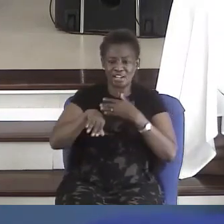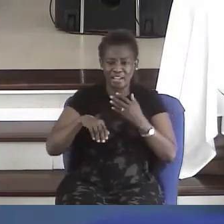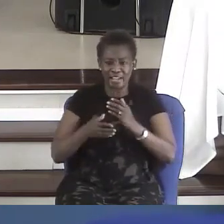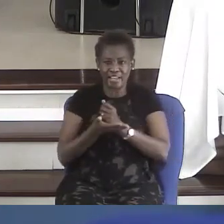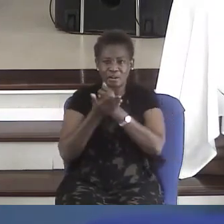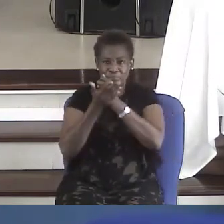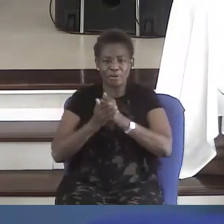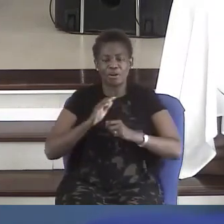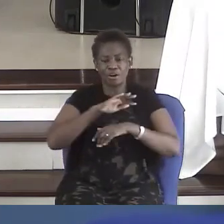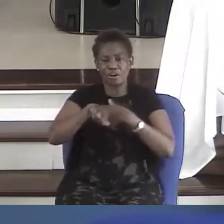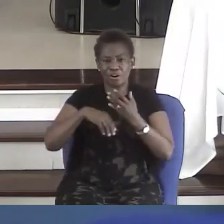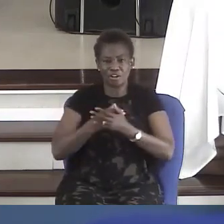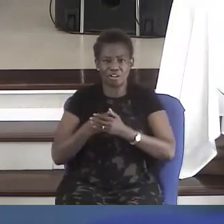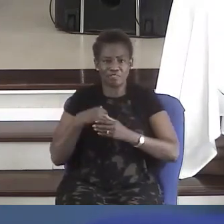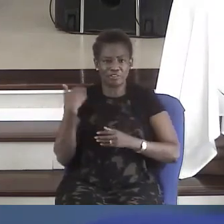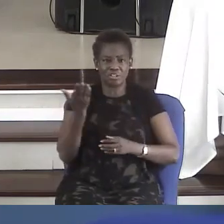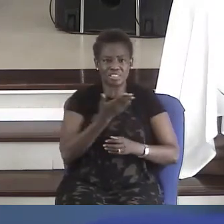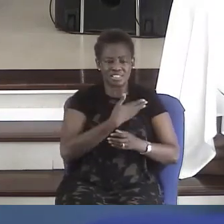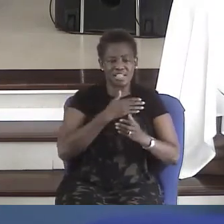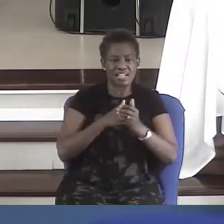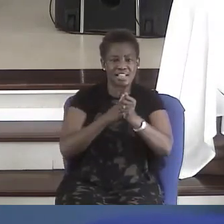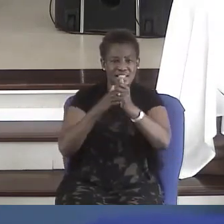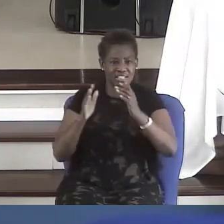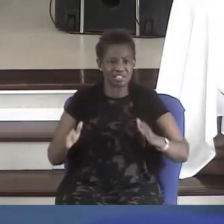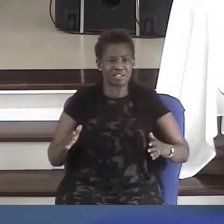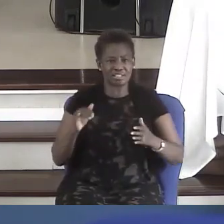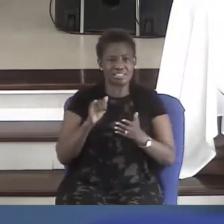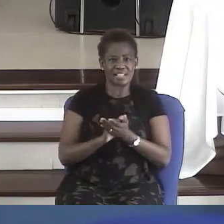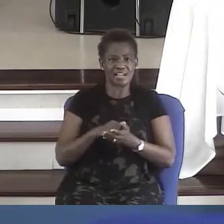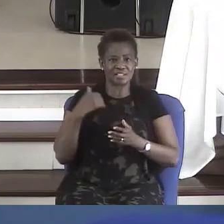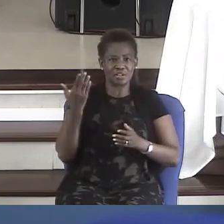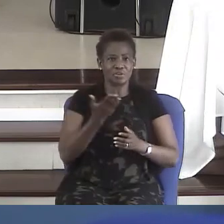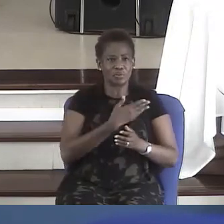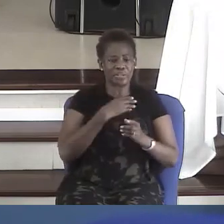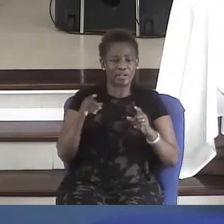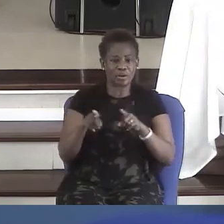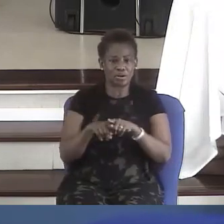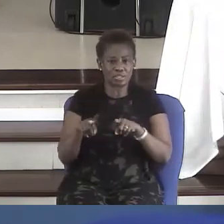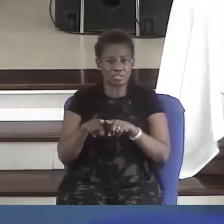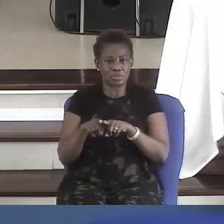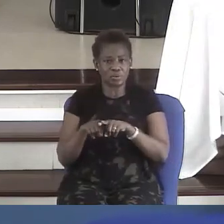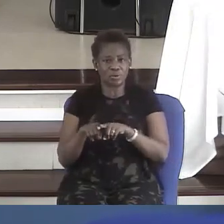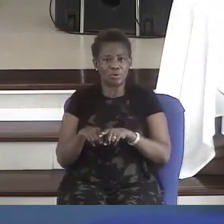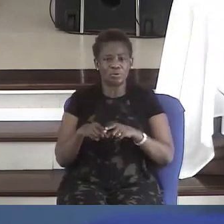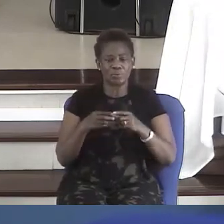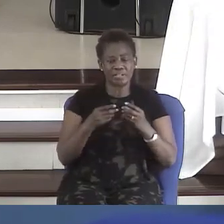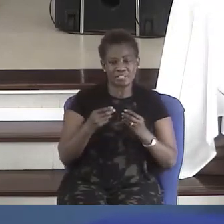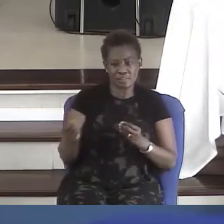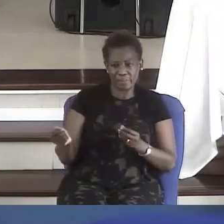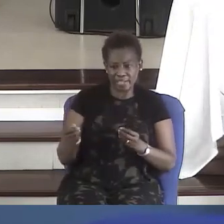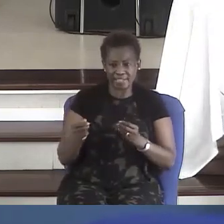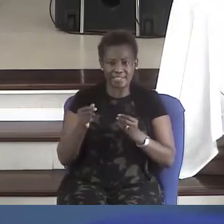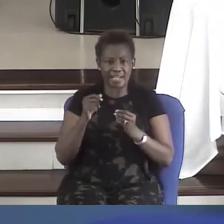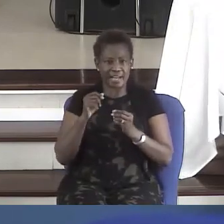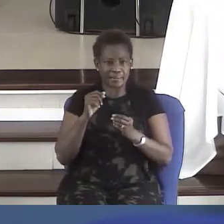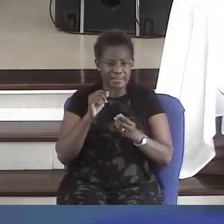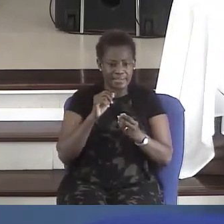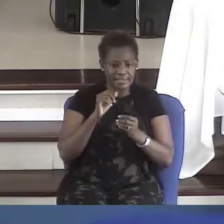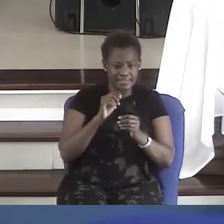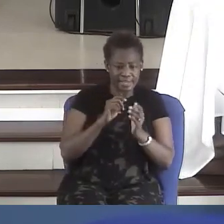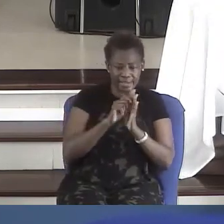the process that we also may spend time in the word of God. We thank you for what you did today, for everybody who participated, for those who